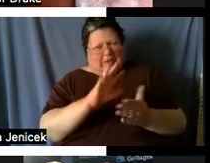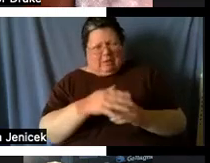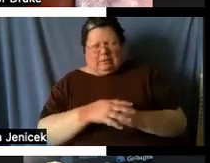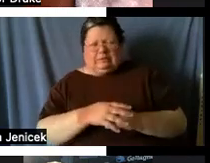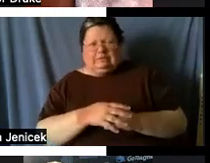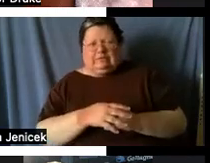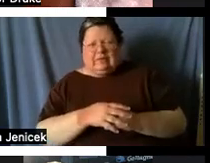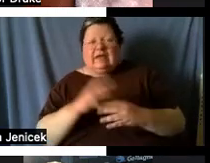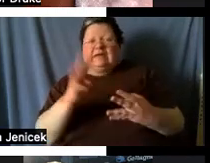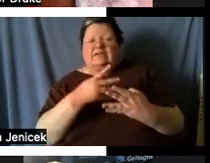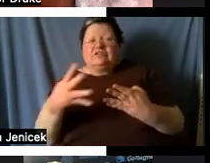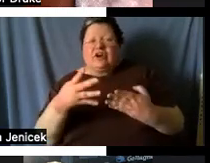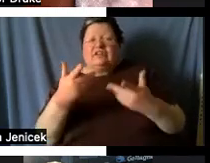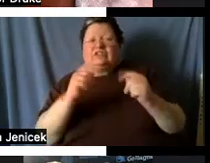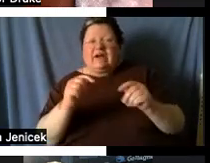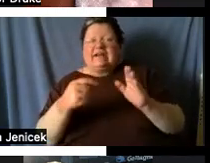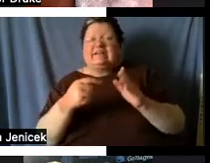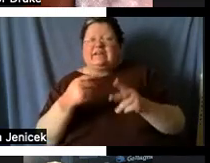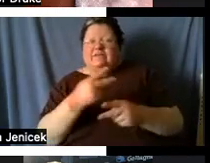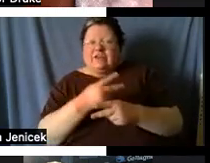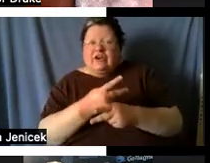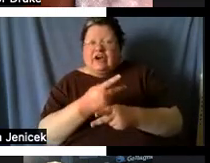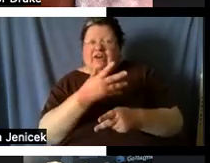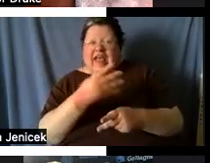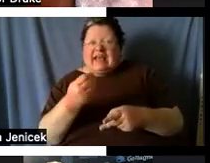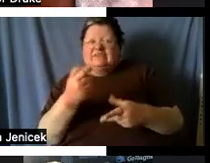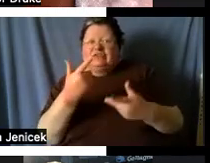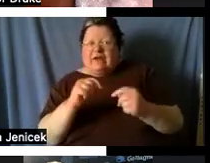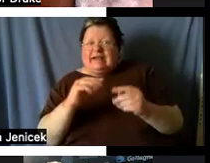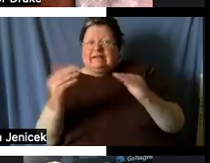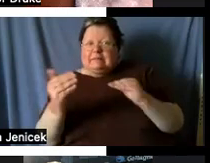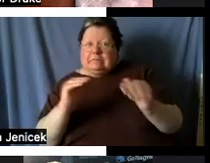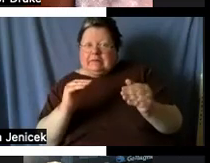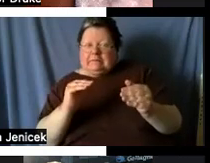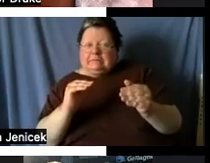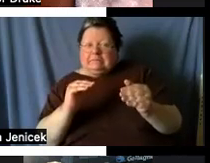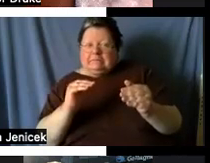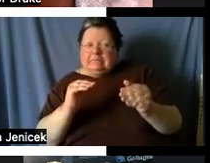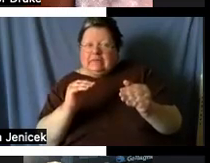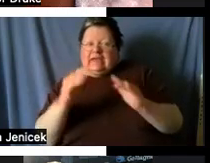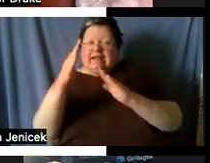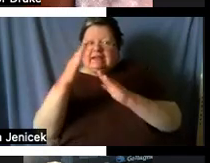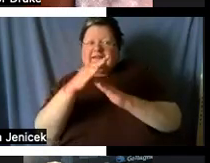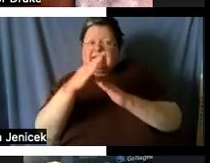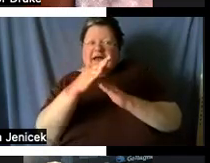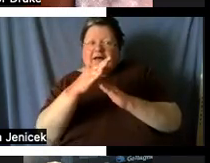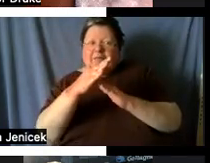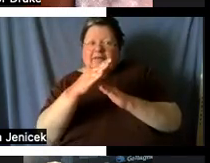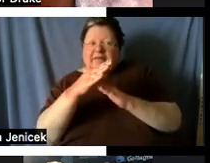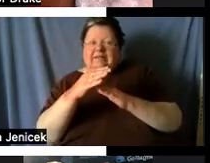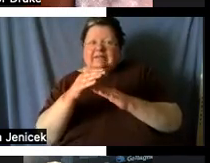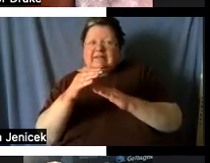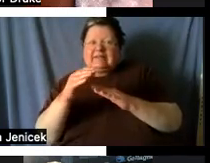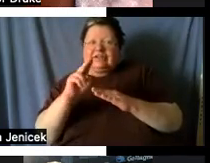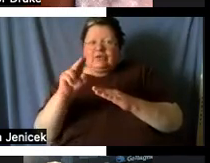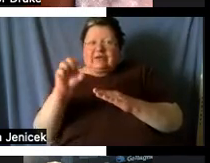Here's a chart that tries to figure it out and tries to make comparisons. Okay, and at the top, it's the Soviet Union. And